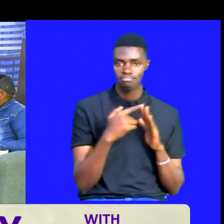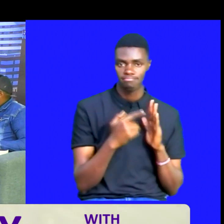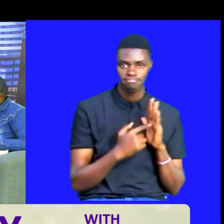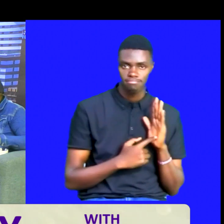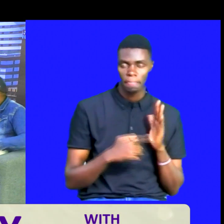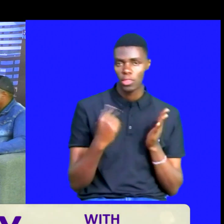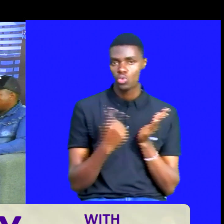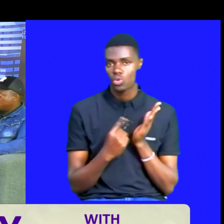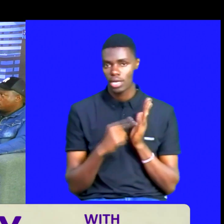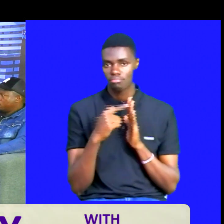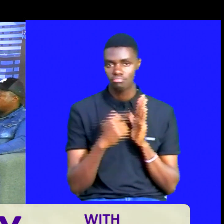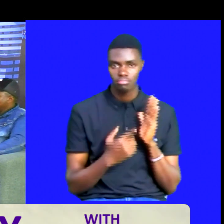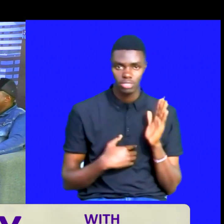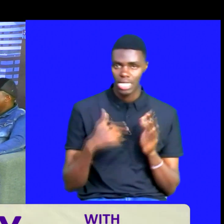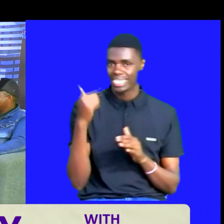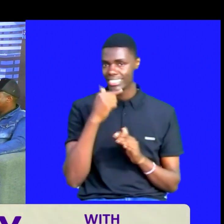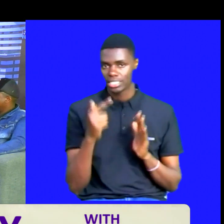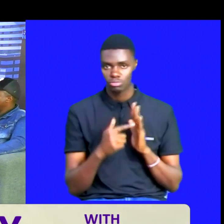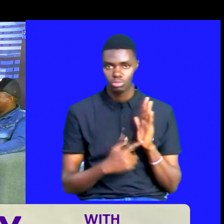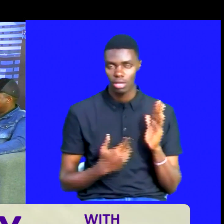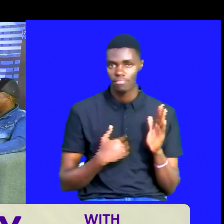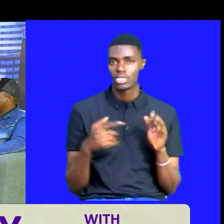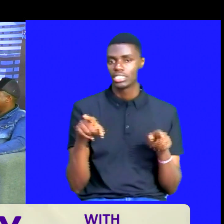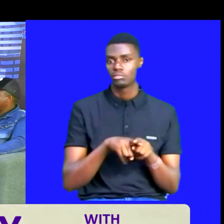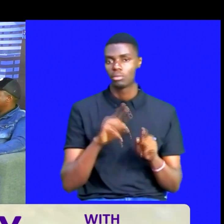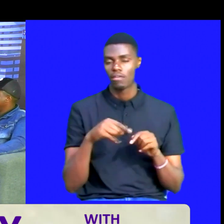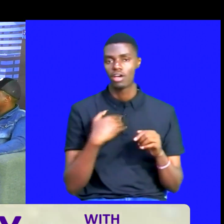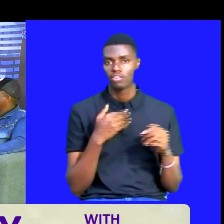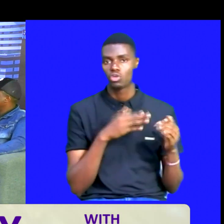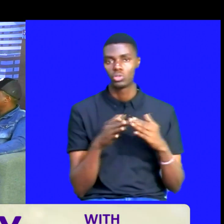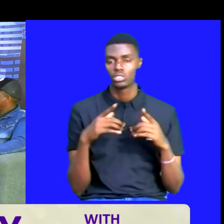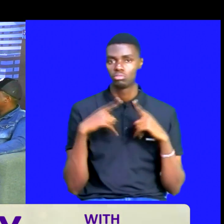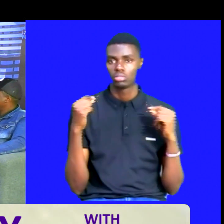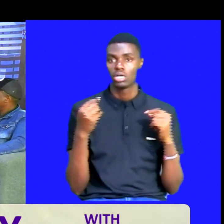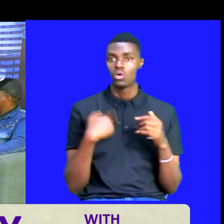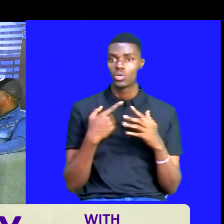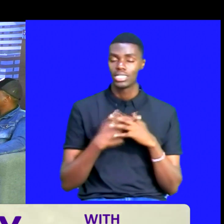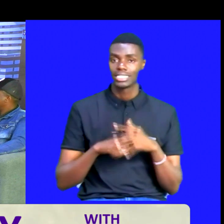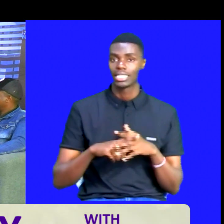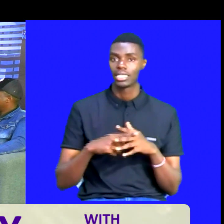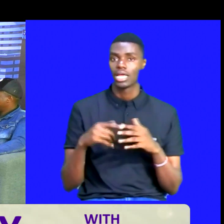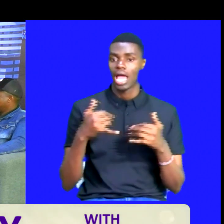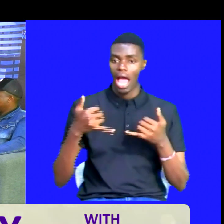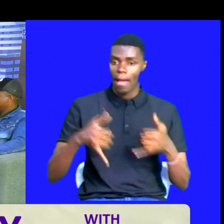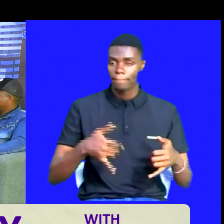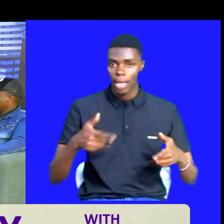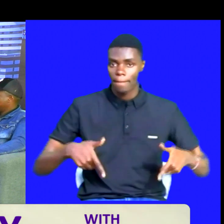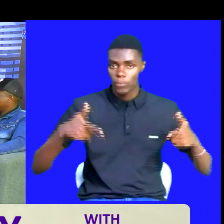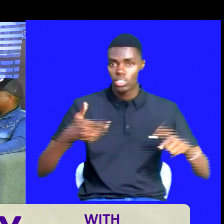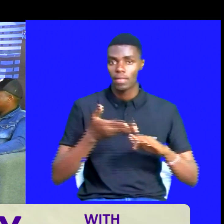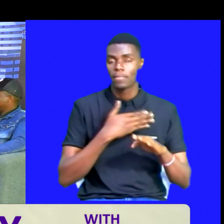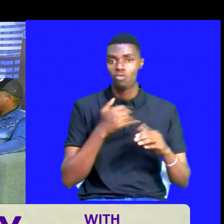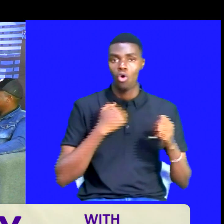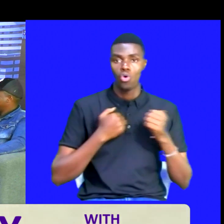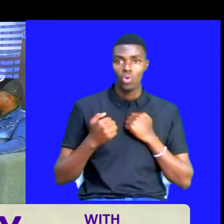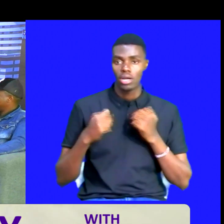Uganda, they're playing a league. And hopefully we're going to get a chance And also we to are host as well. Yes, we are the big brother, because we Right. started Amputee football before Rwanda, Uganda, Tanzania. They